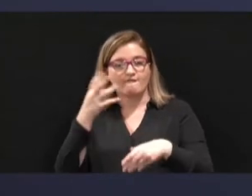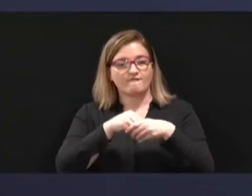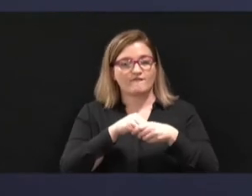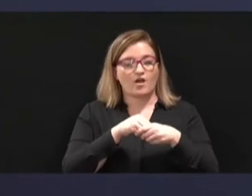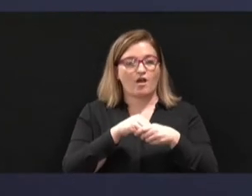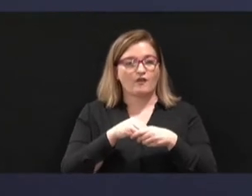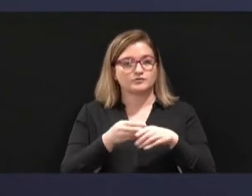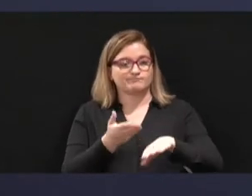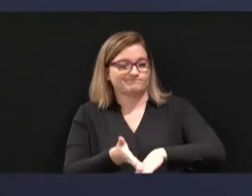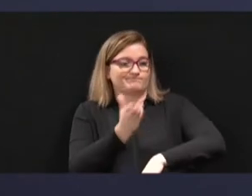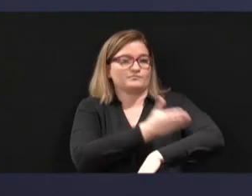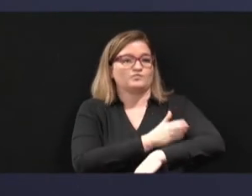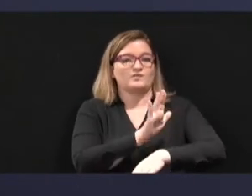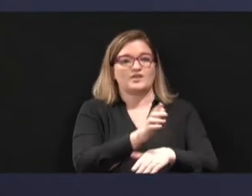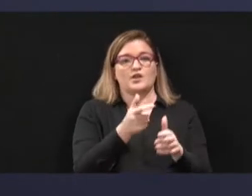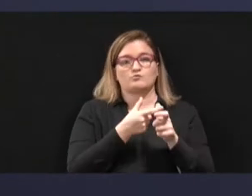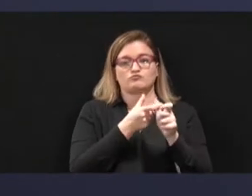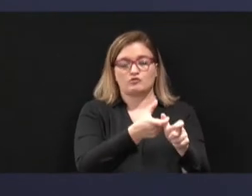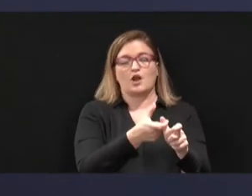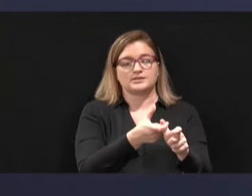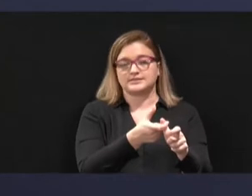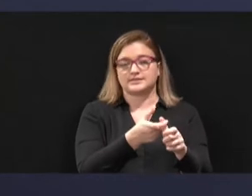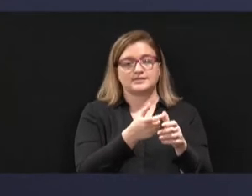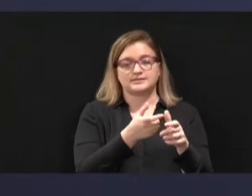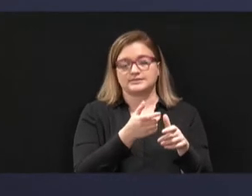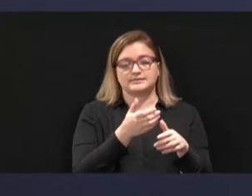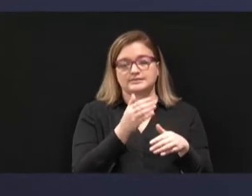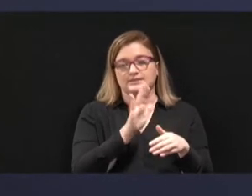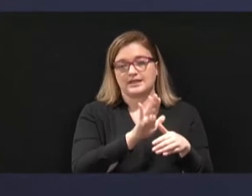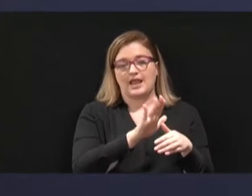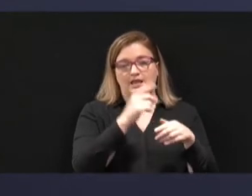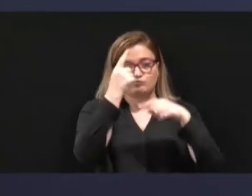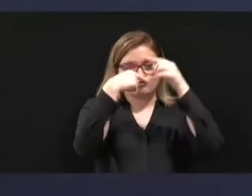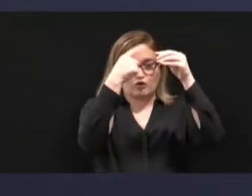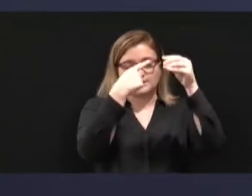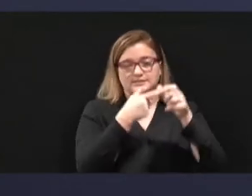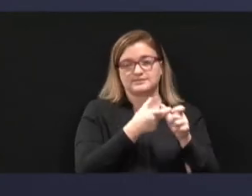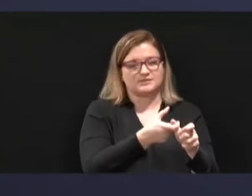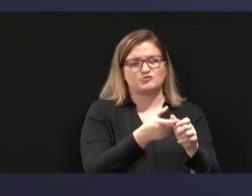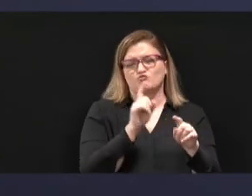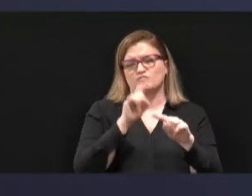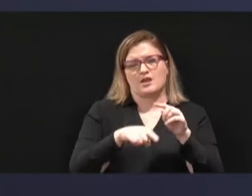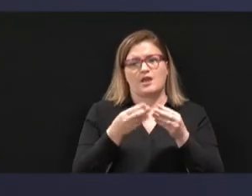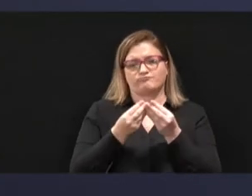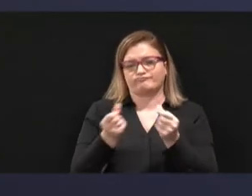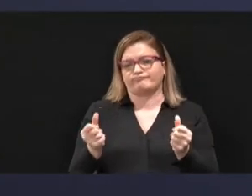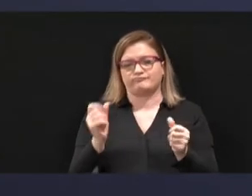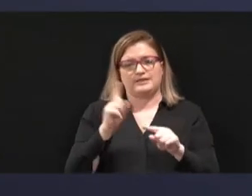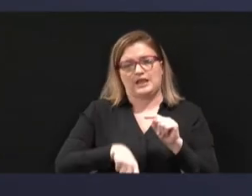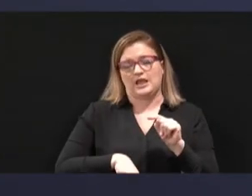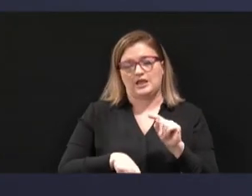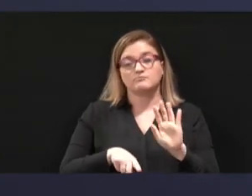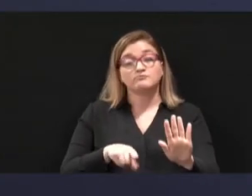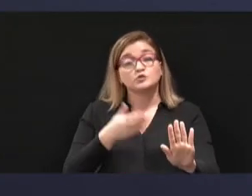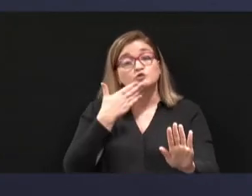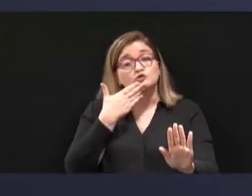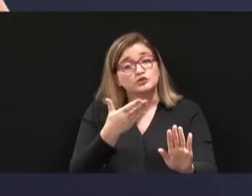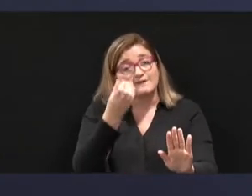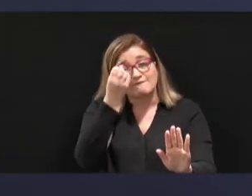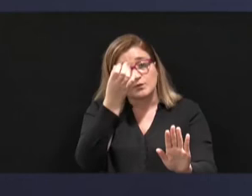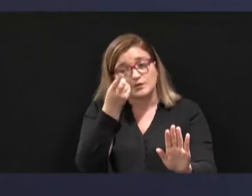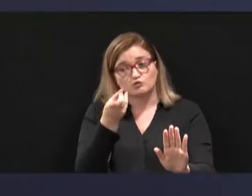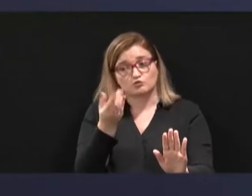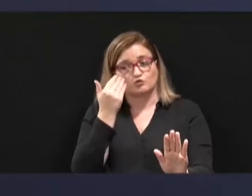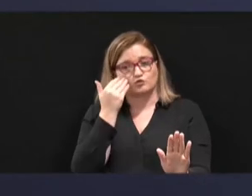processing speed or RAN speed. It's not true. You can't really remediate that. But it's just good information for you to know